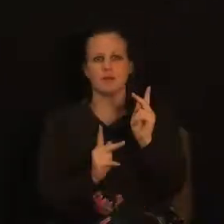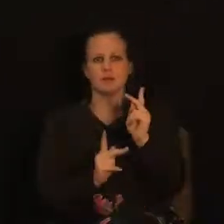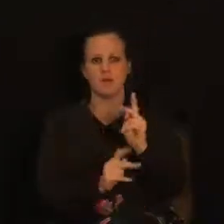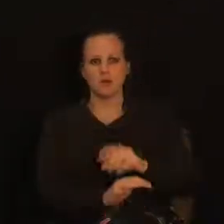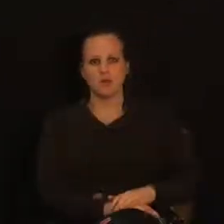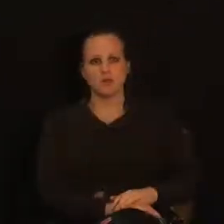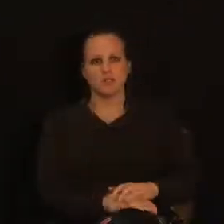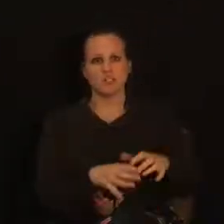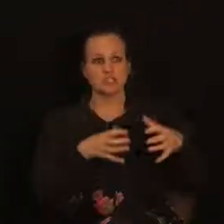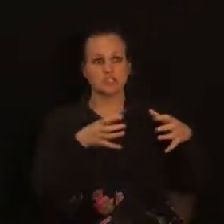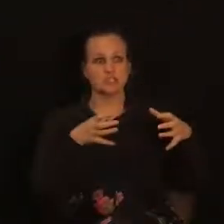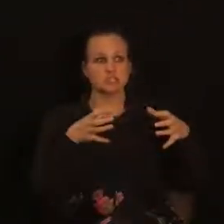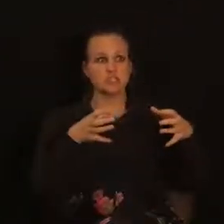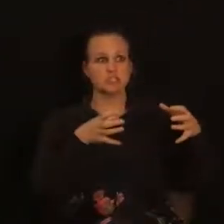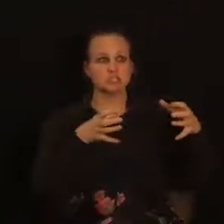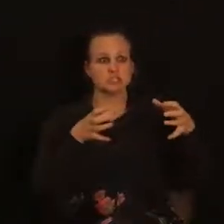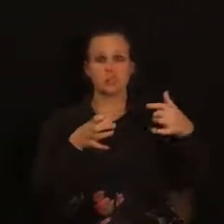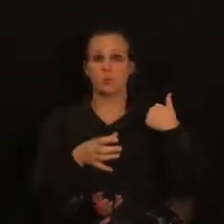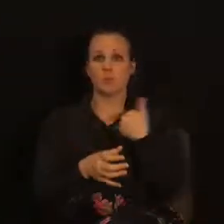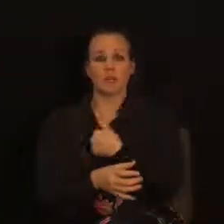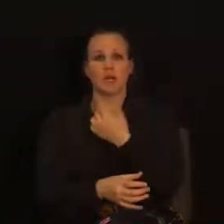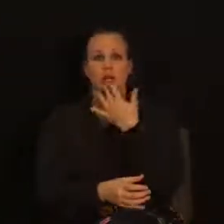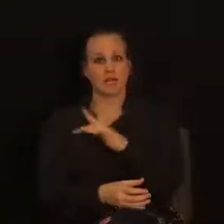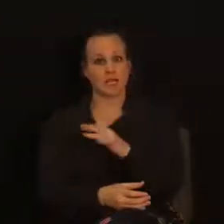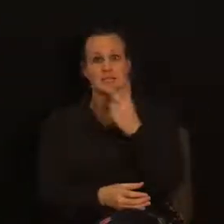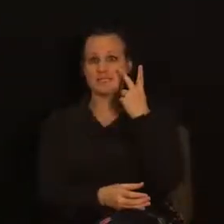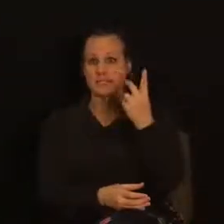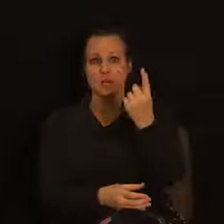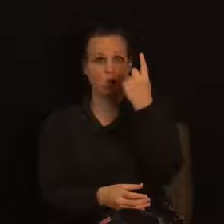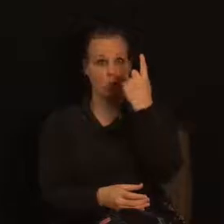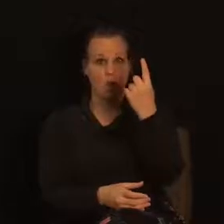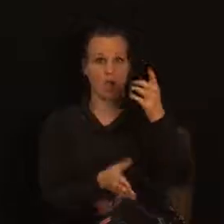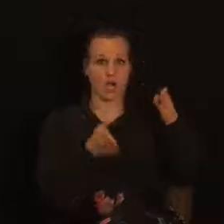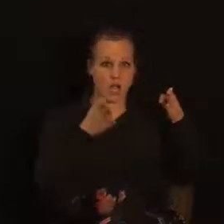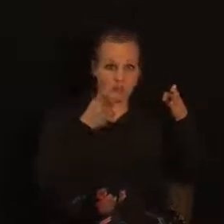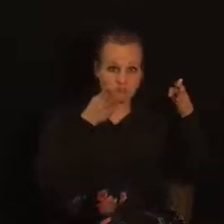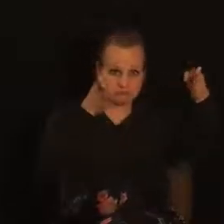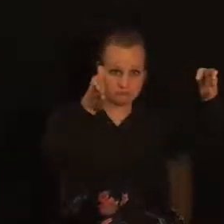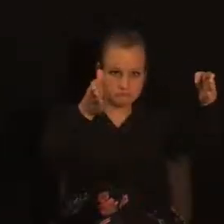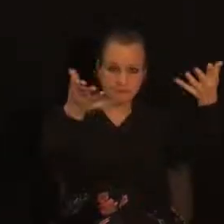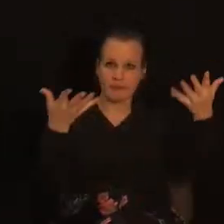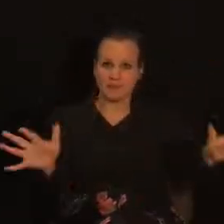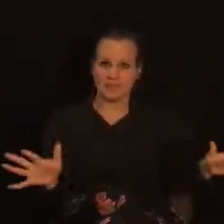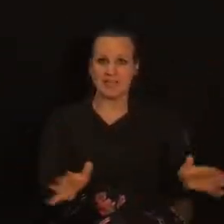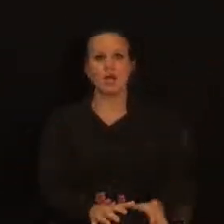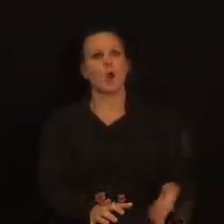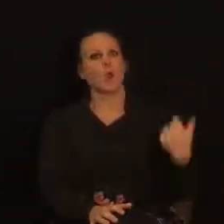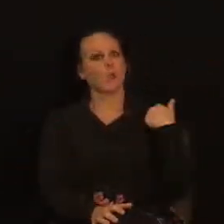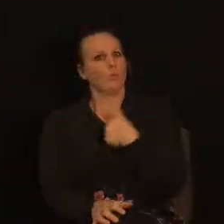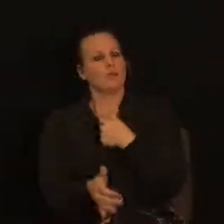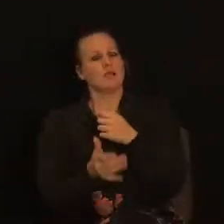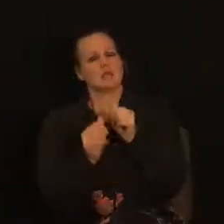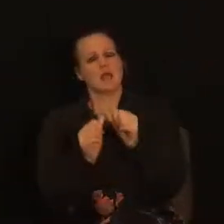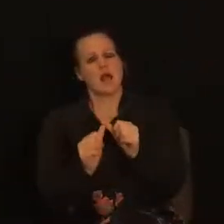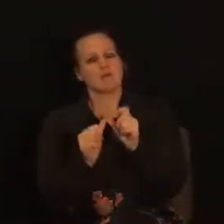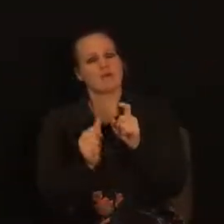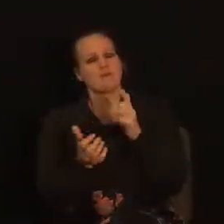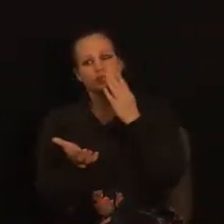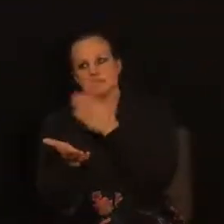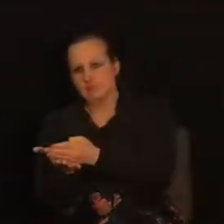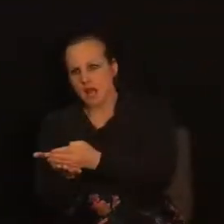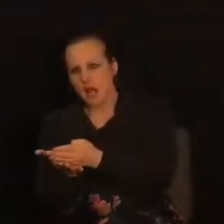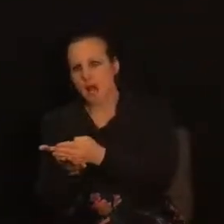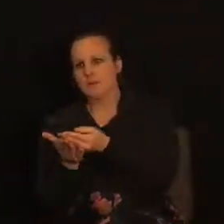like we're lucky to see a strip. You know, because we're constantly having to stop to buy something, to bring someone